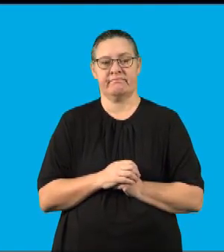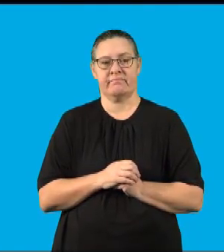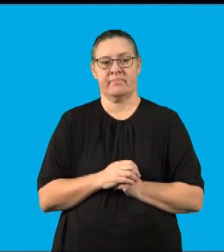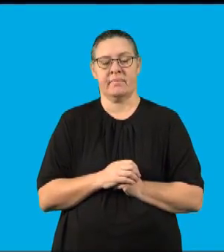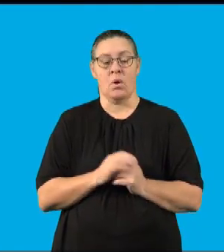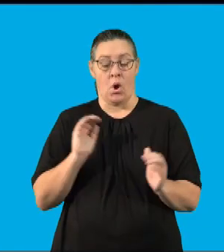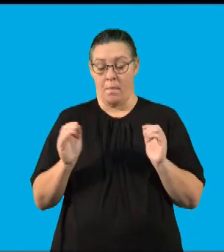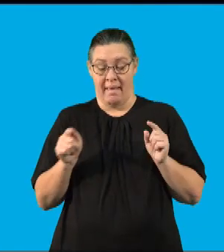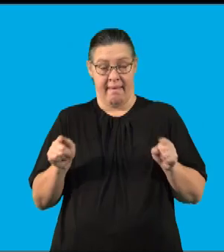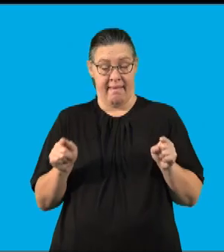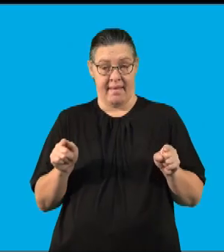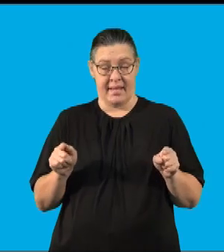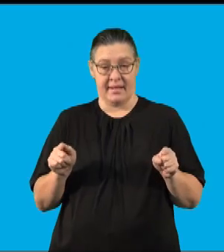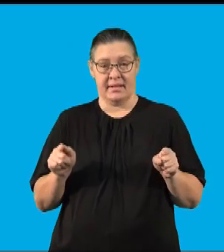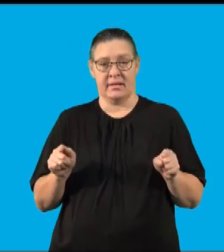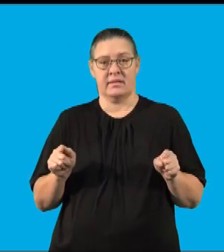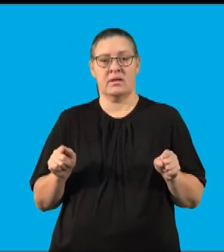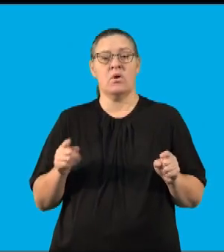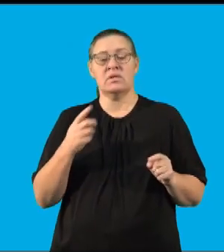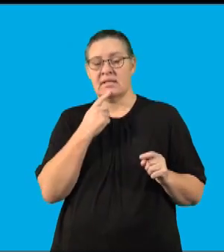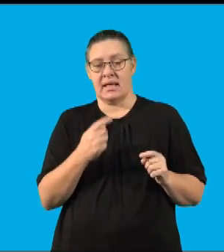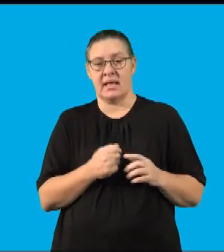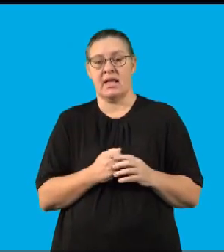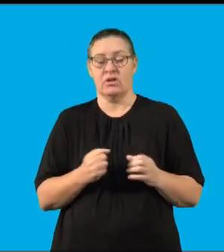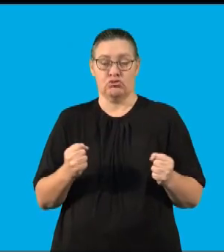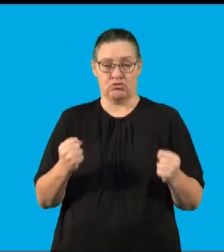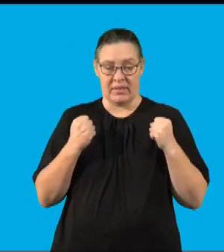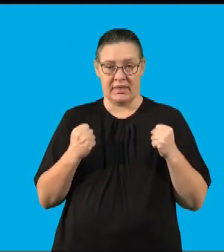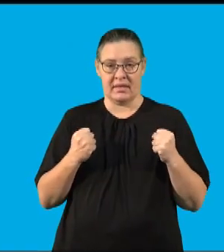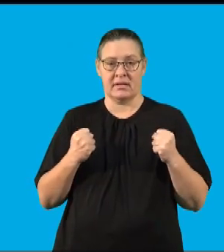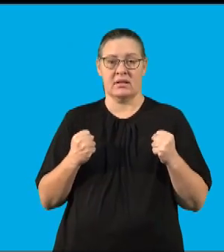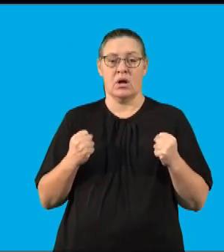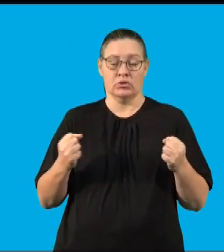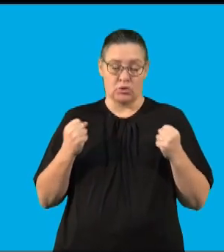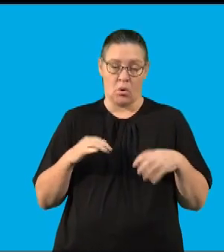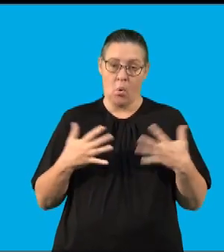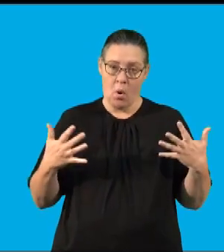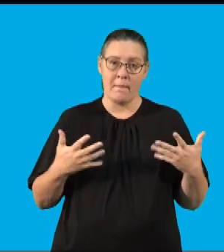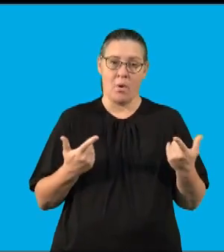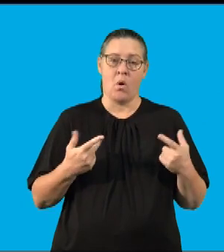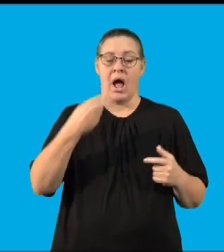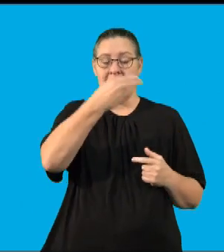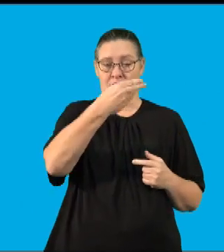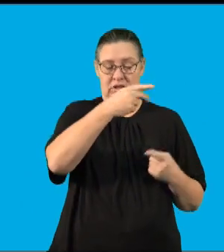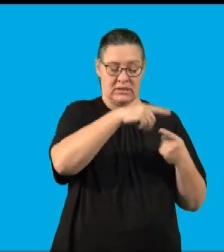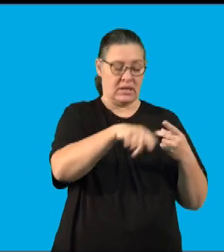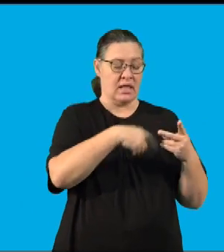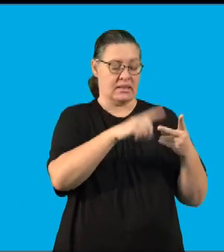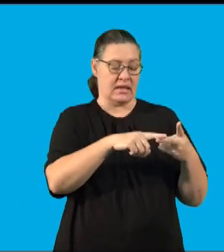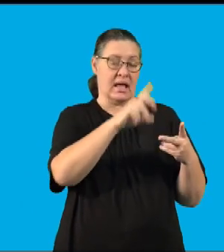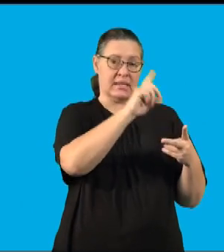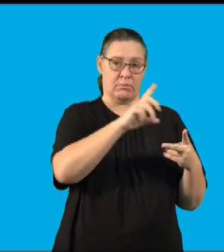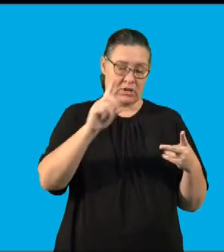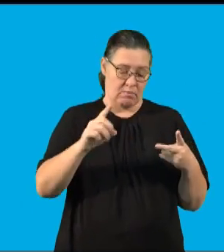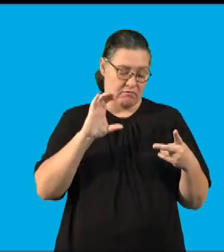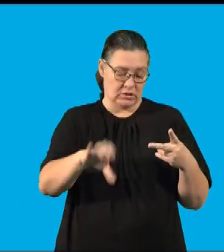only just London forces. When you compare them, remember we said in terms of the strength, the strongest one is going to be the hydrogen bonds, followed